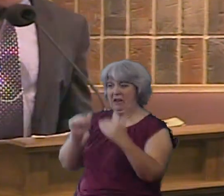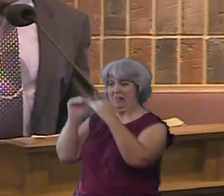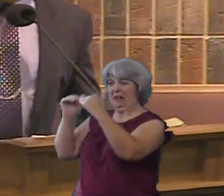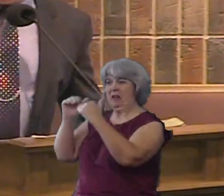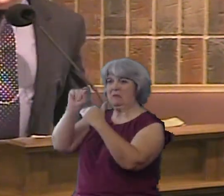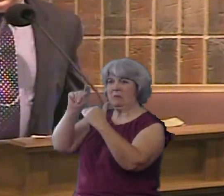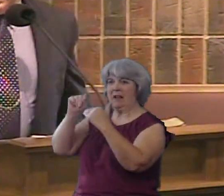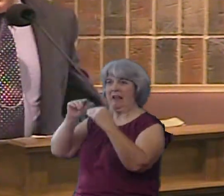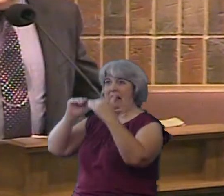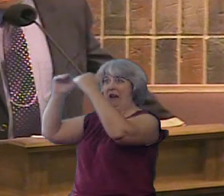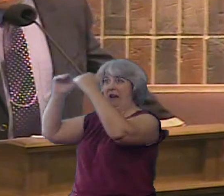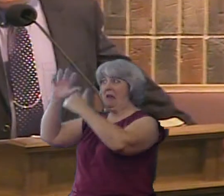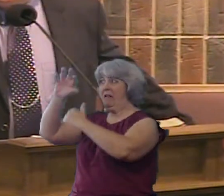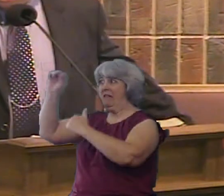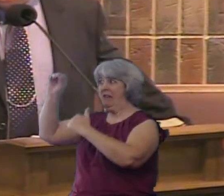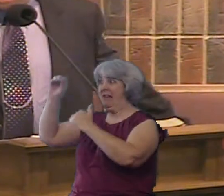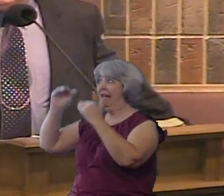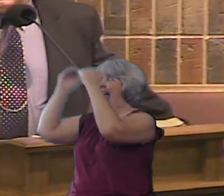50 and 70.